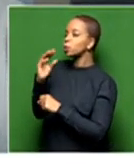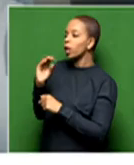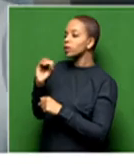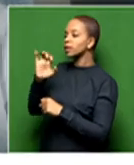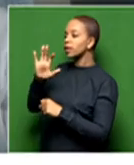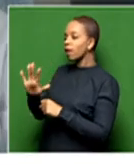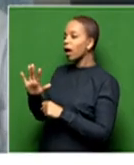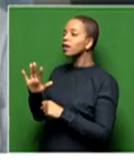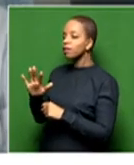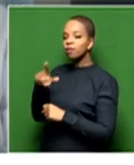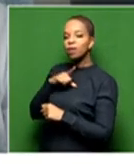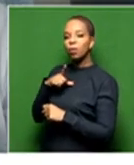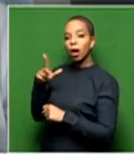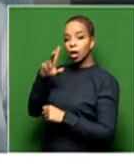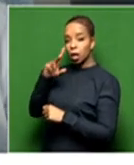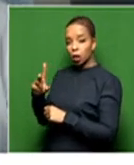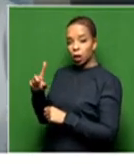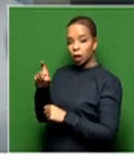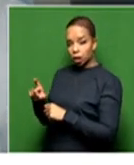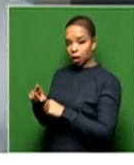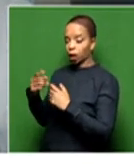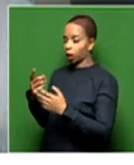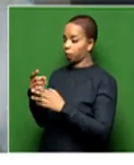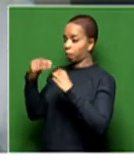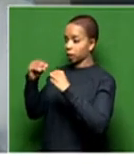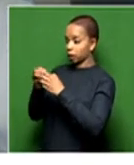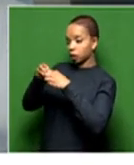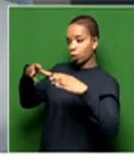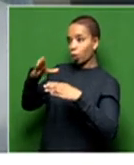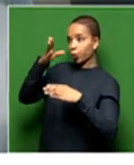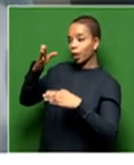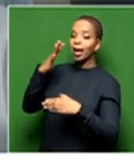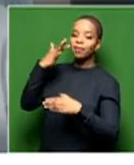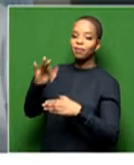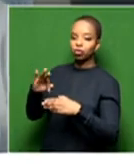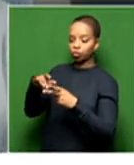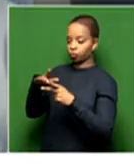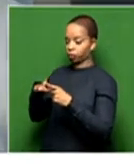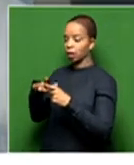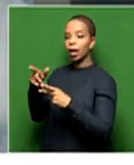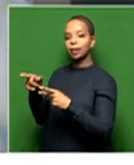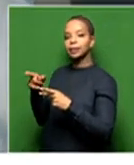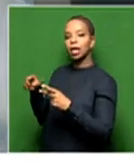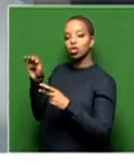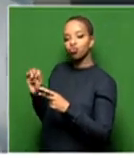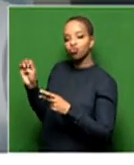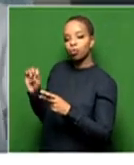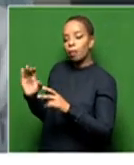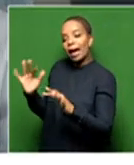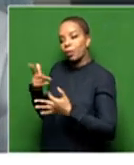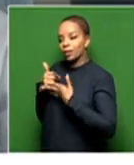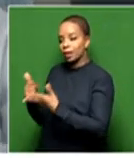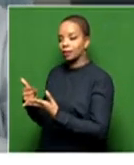startups looking to develop and grow their businesses in France and Europe. So how does it assist with the growth of these businesses?